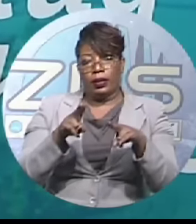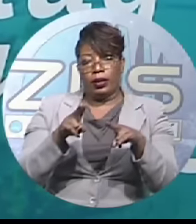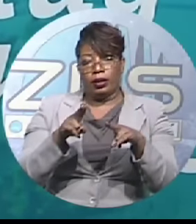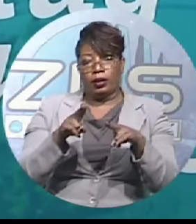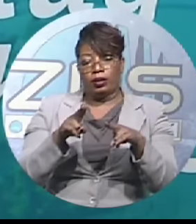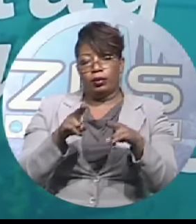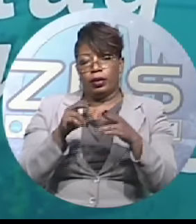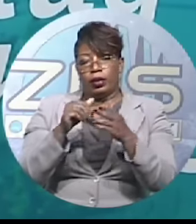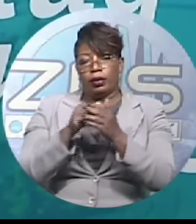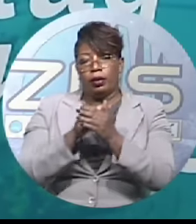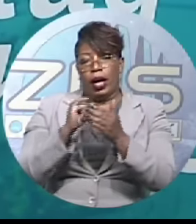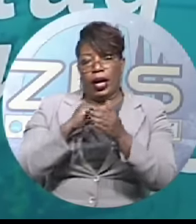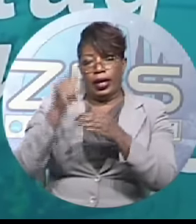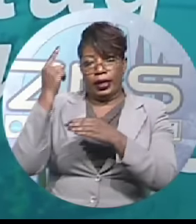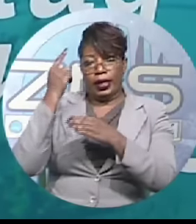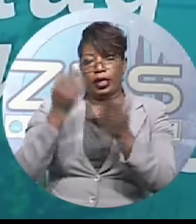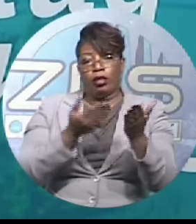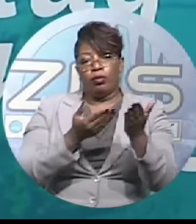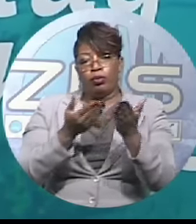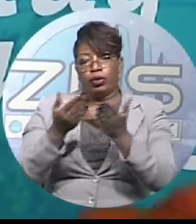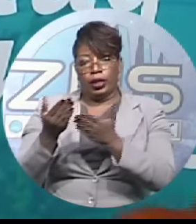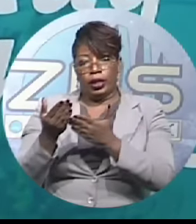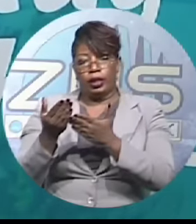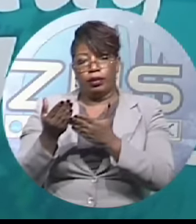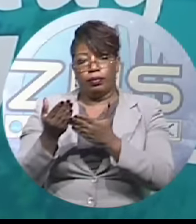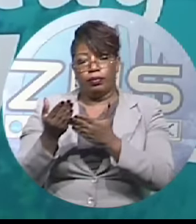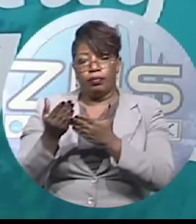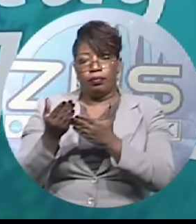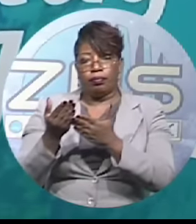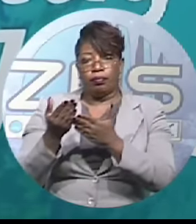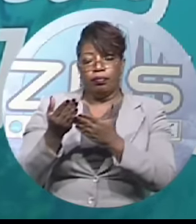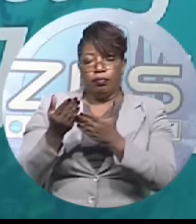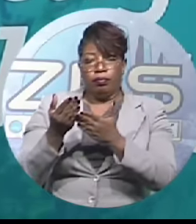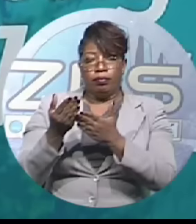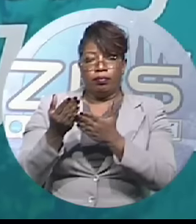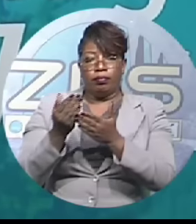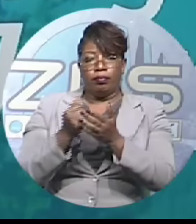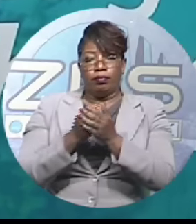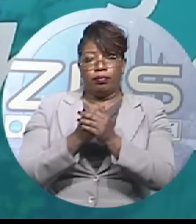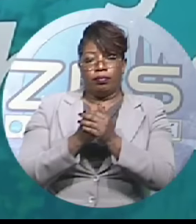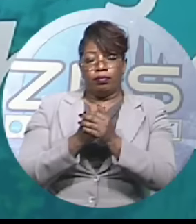coding industry, I think bringing a formalized